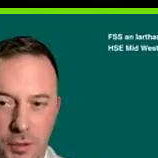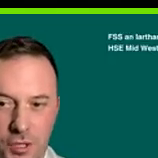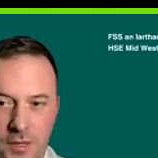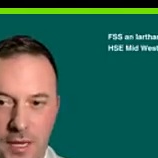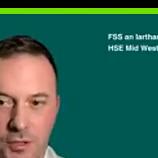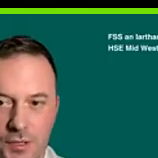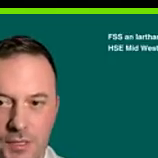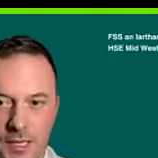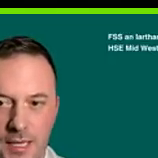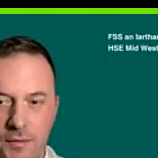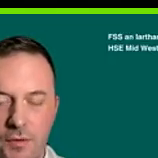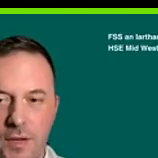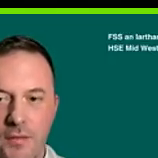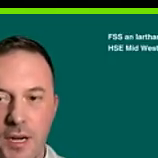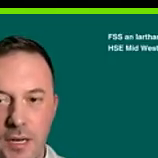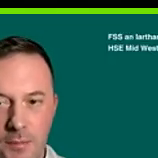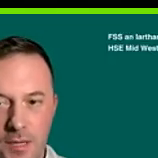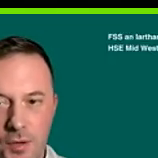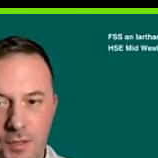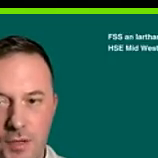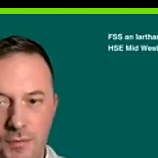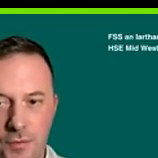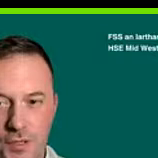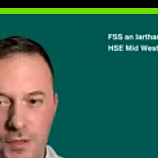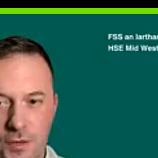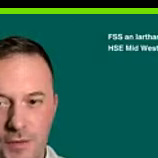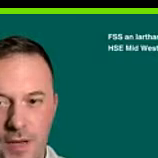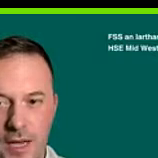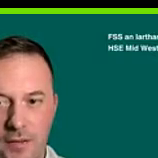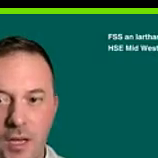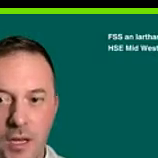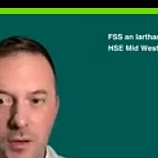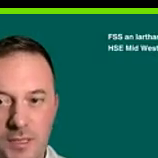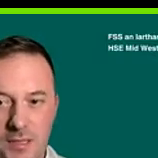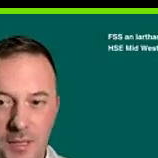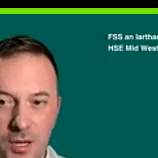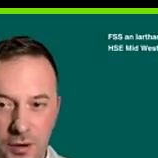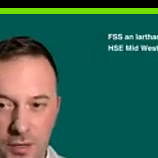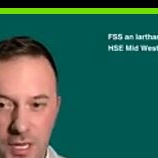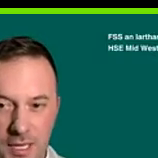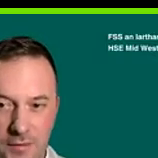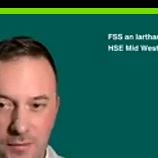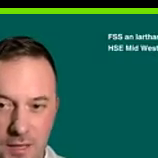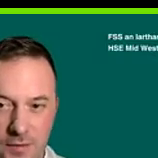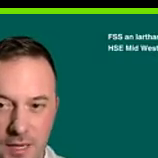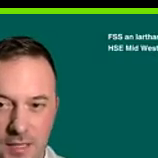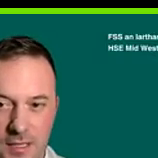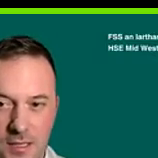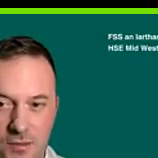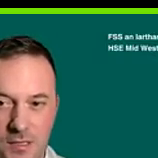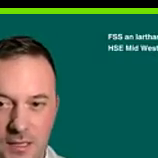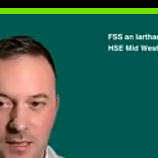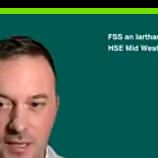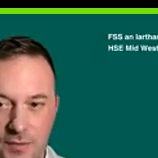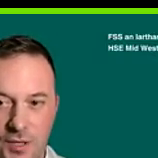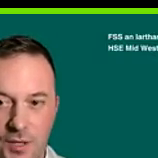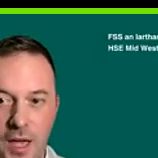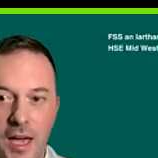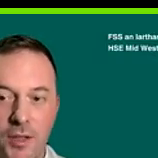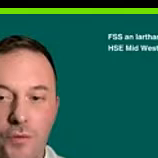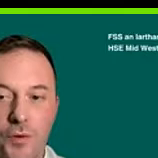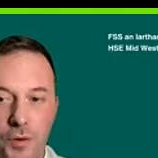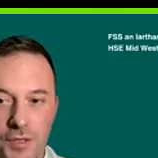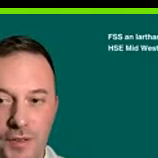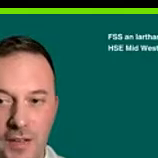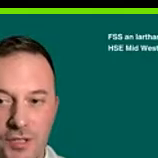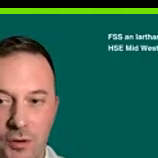very pushy with the HRT. And if you've kind of an early menopause, you're 40 to 45, we'd still be encouraging if we can find an excuse to give it to you. And